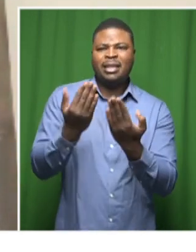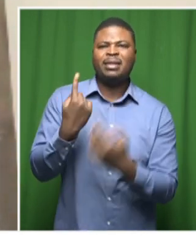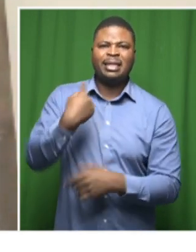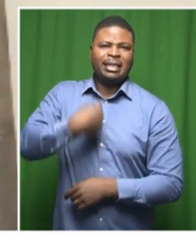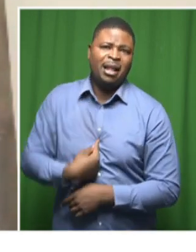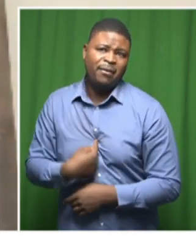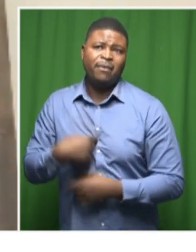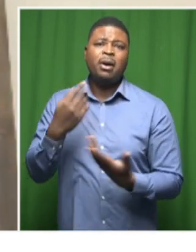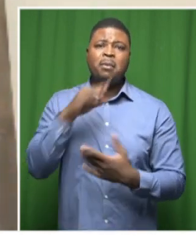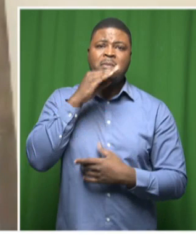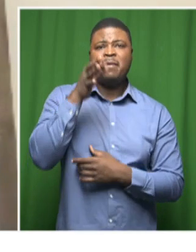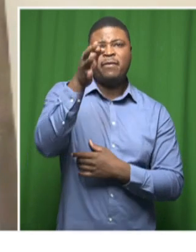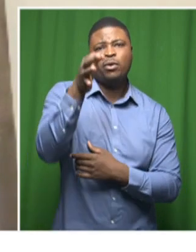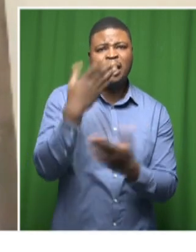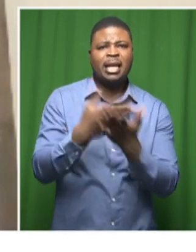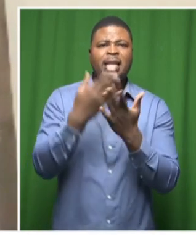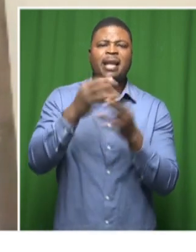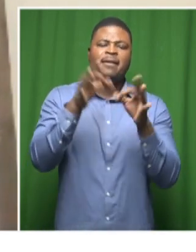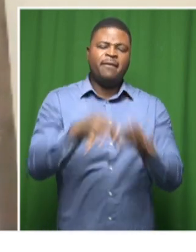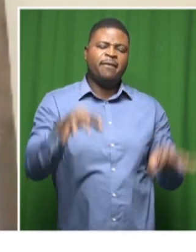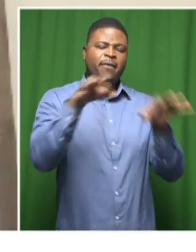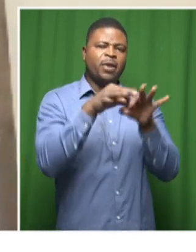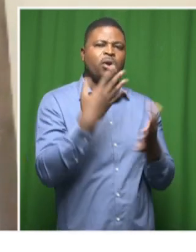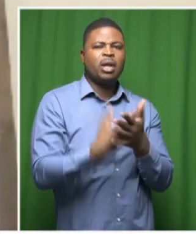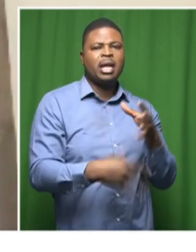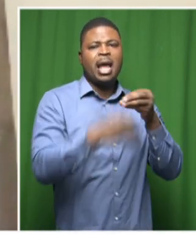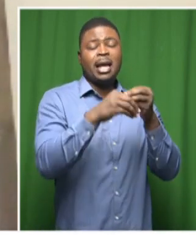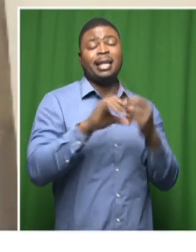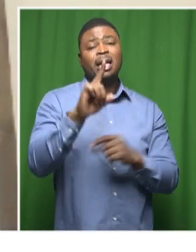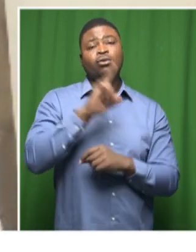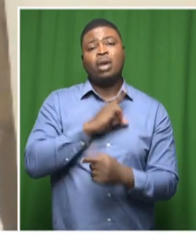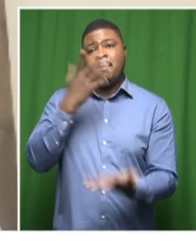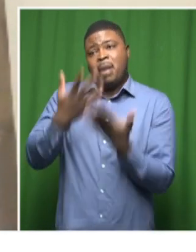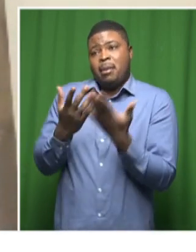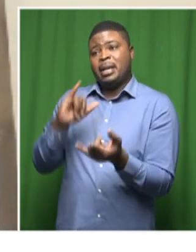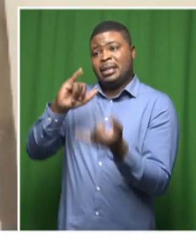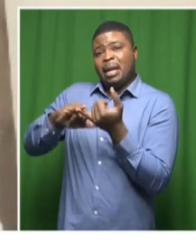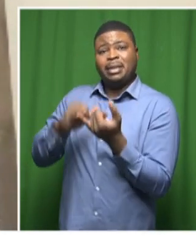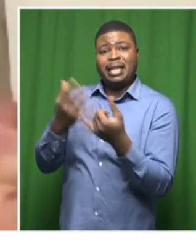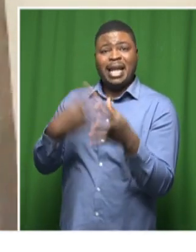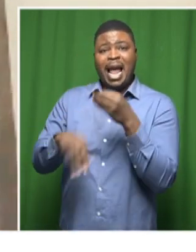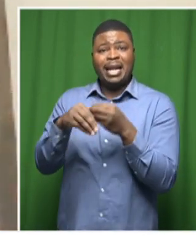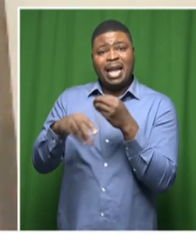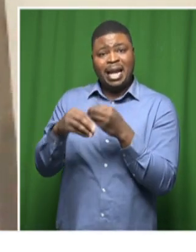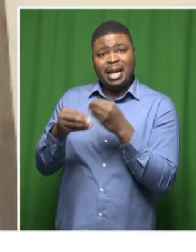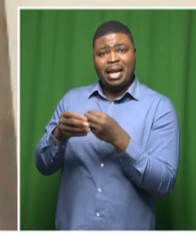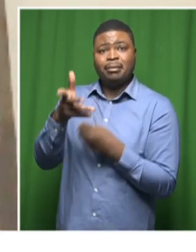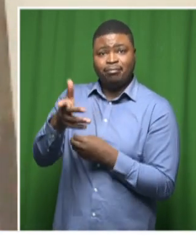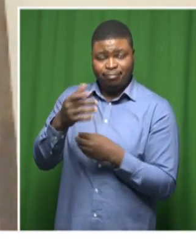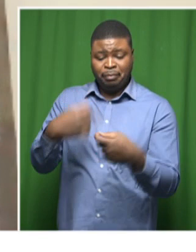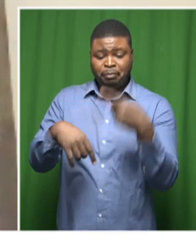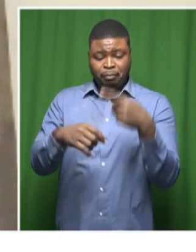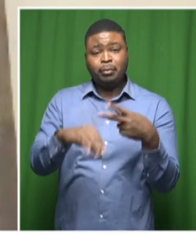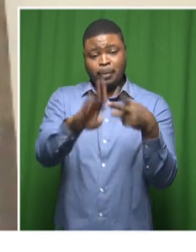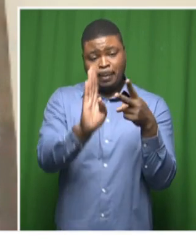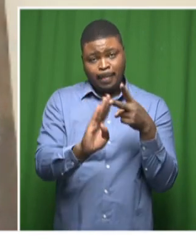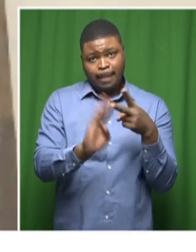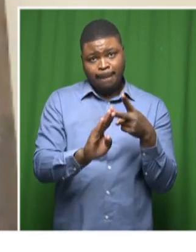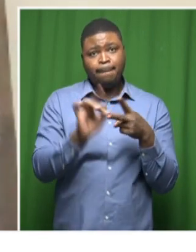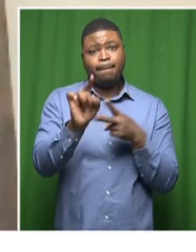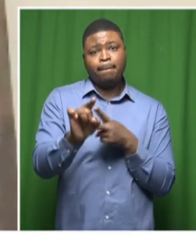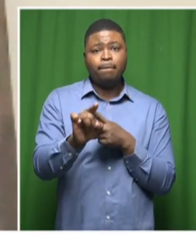in future. And so this is what we're adding into the curriculum capacity. That would be one thing. The second part of the stream is then to